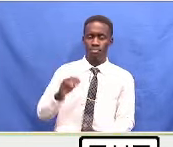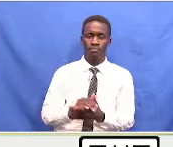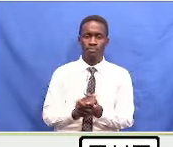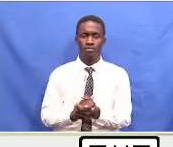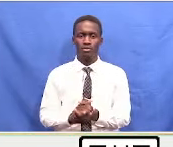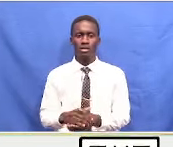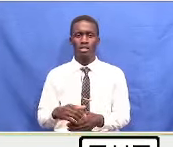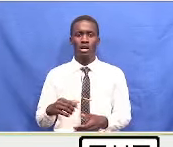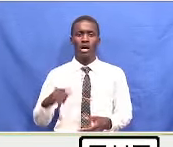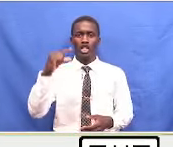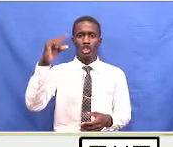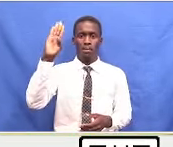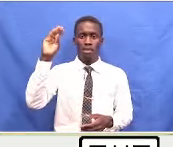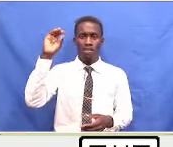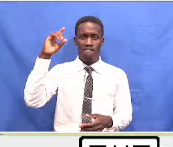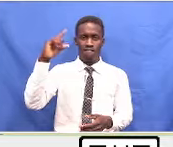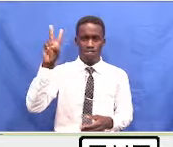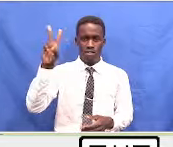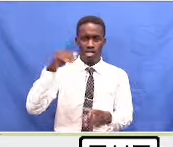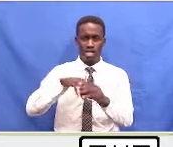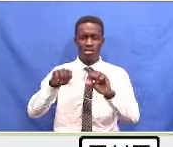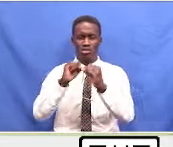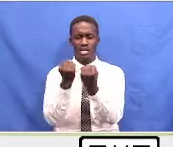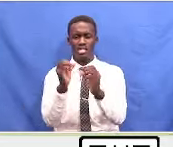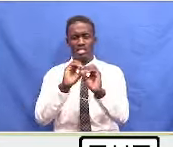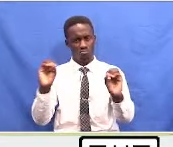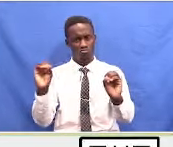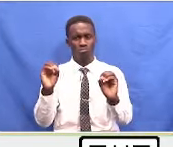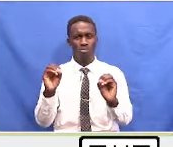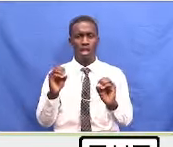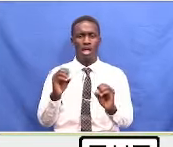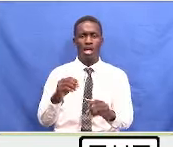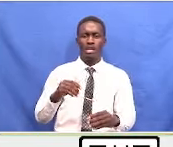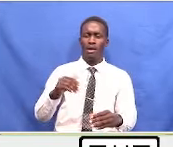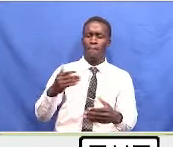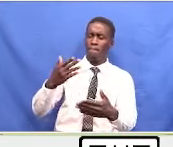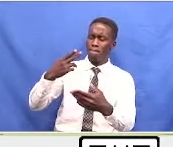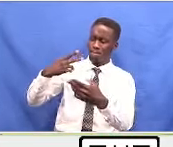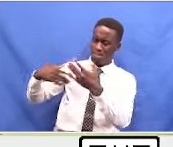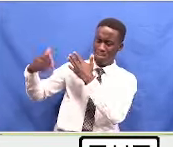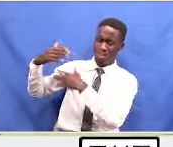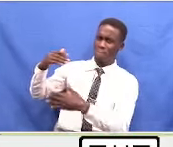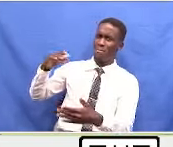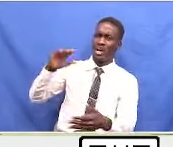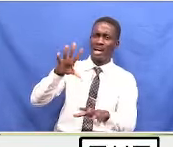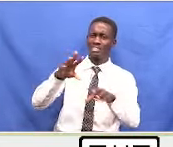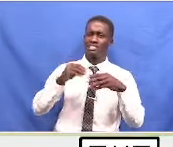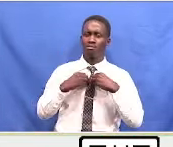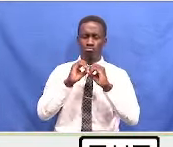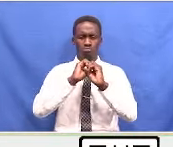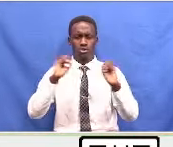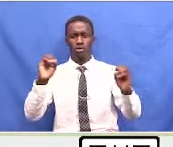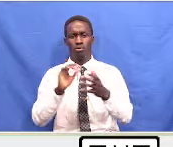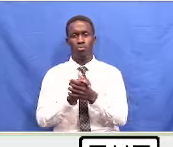no place in our society. It is outdated, it is retrogressive, and it is not acceptable.